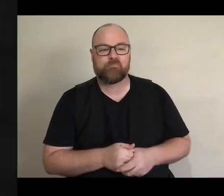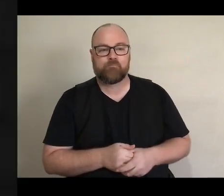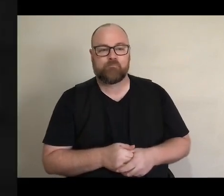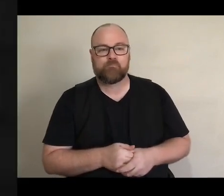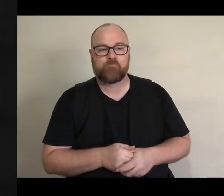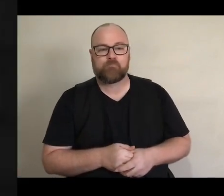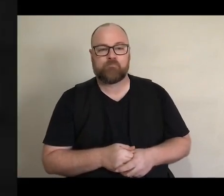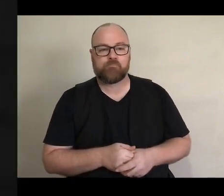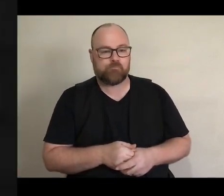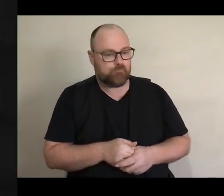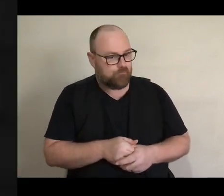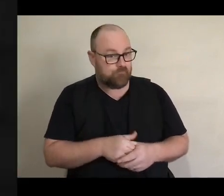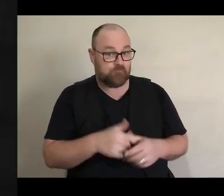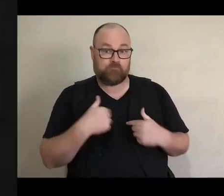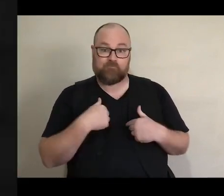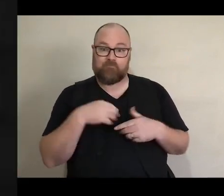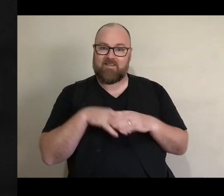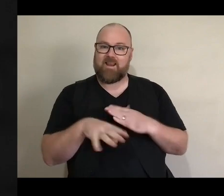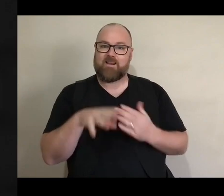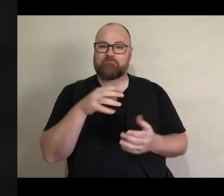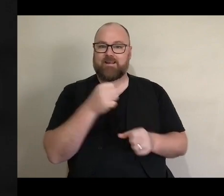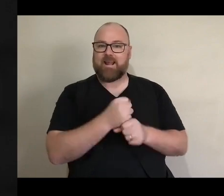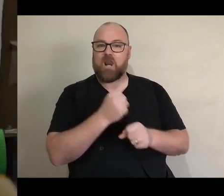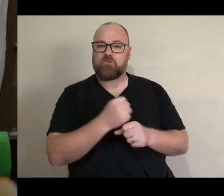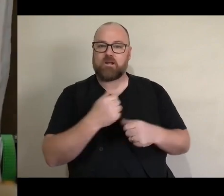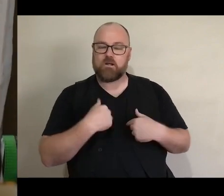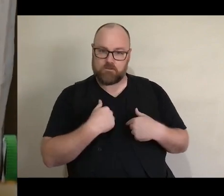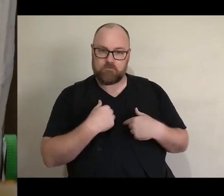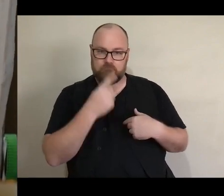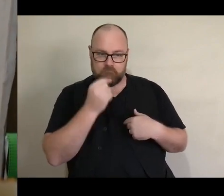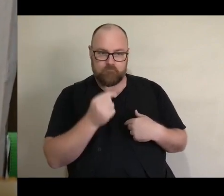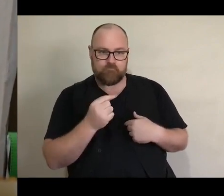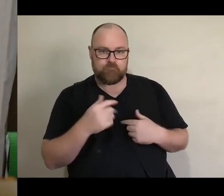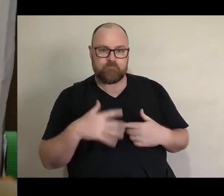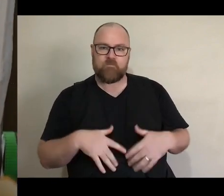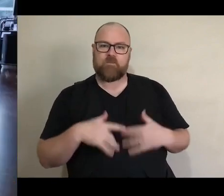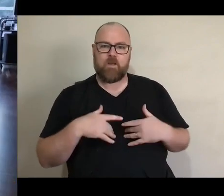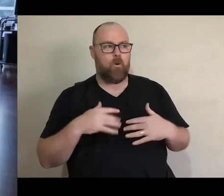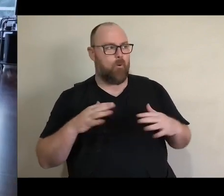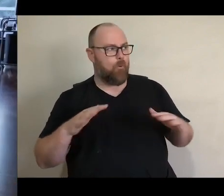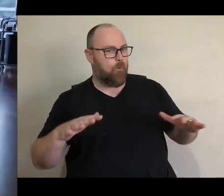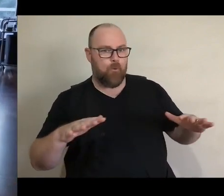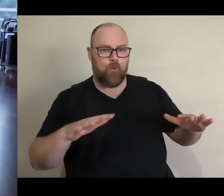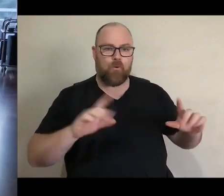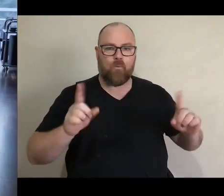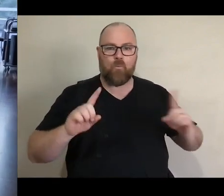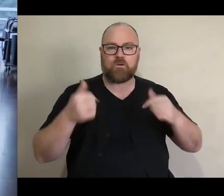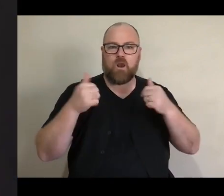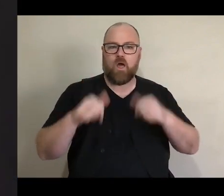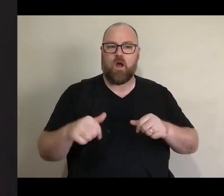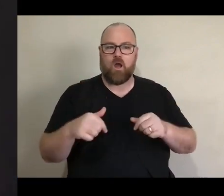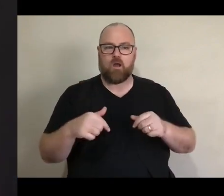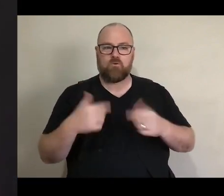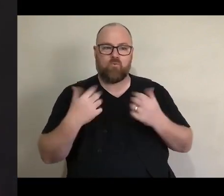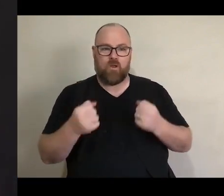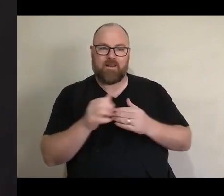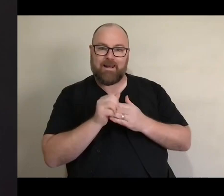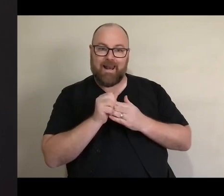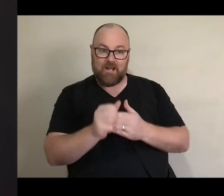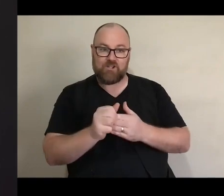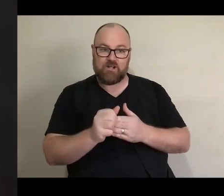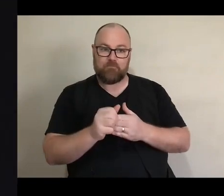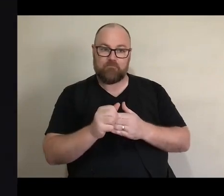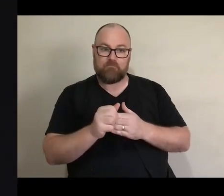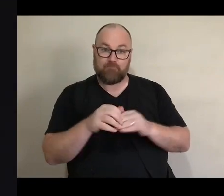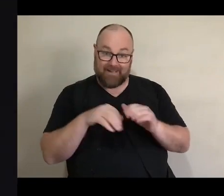Being at the gallery, you get to have a sense of what it takes of leadership in the workplace and these institutions